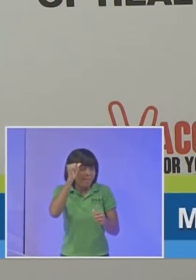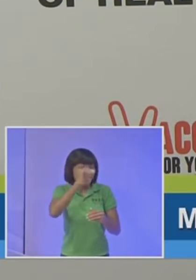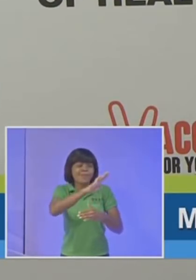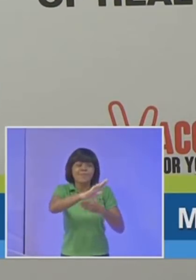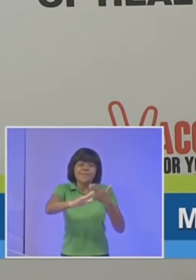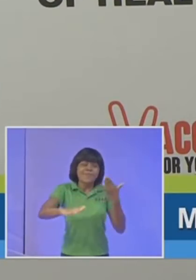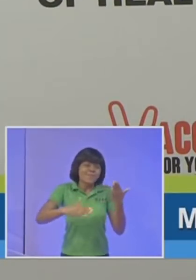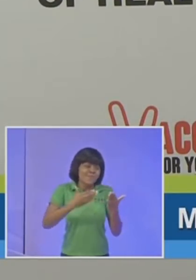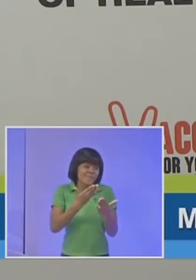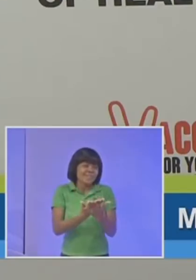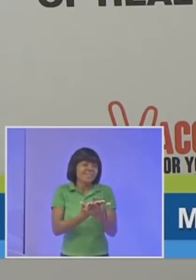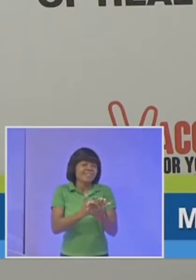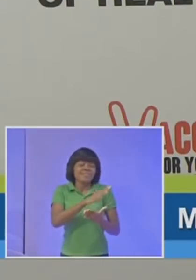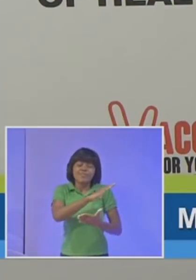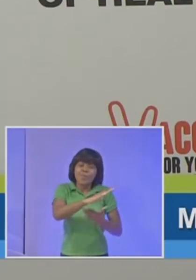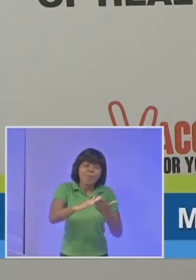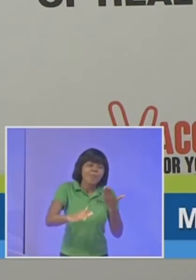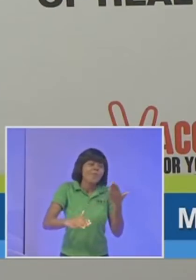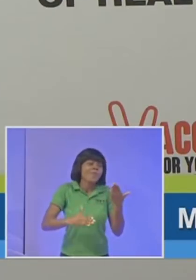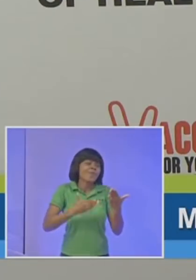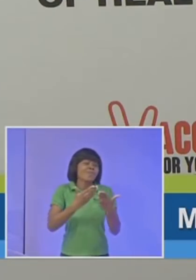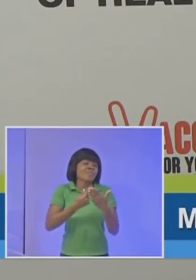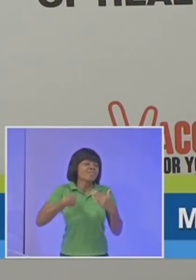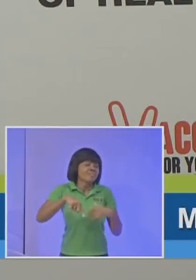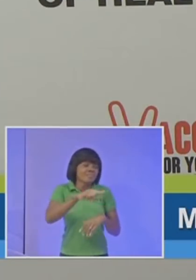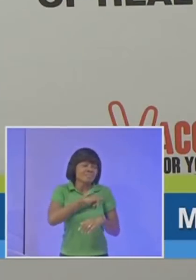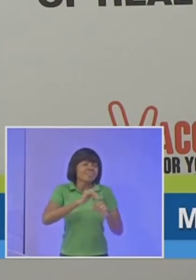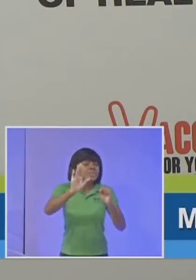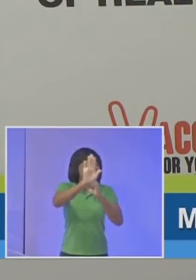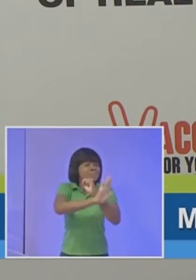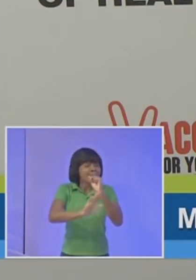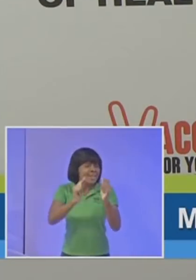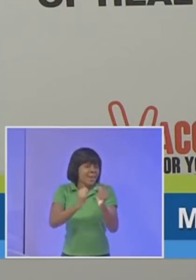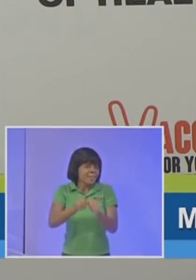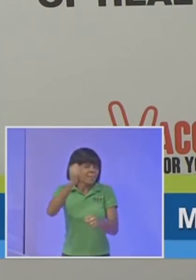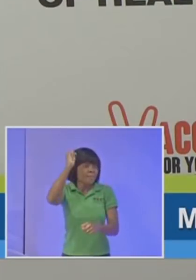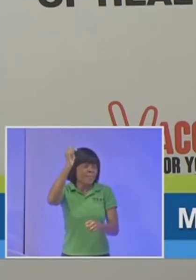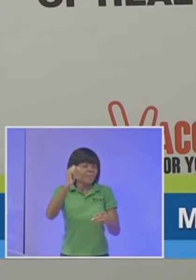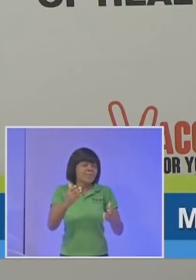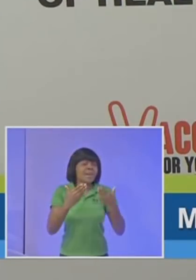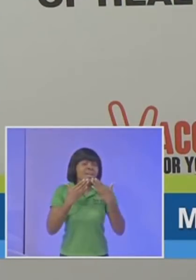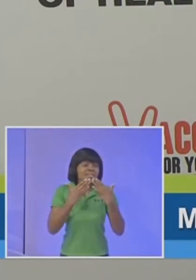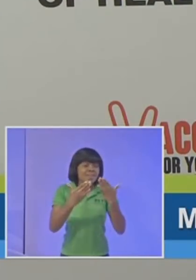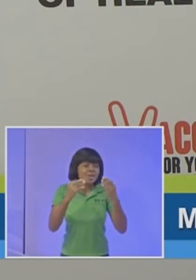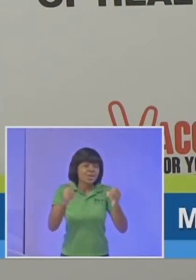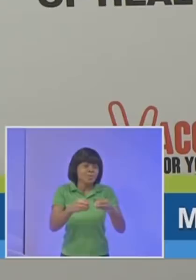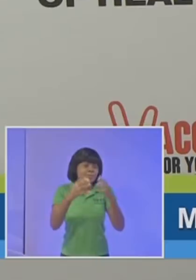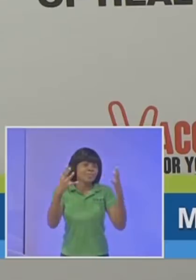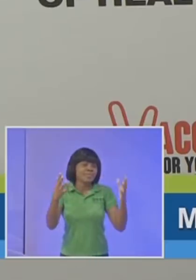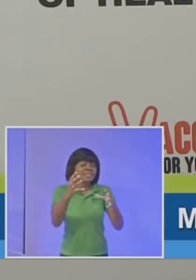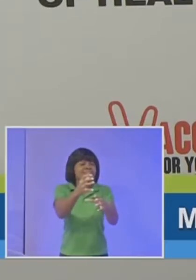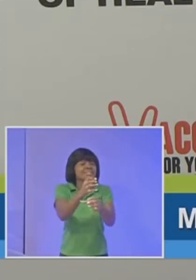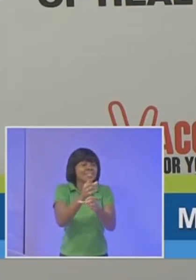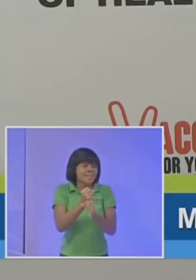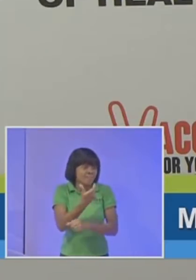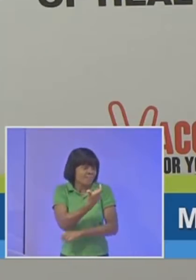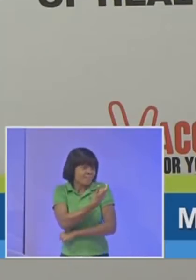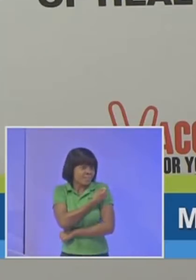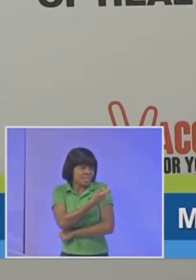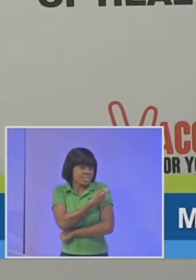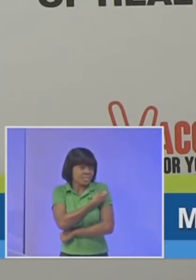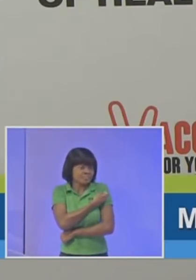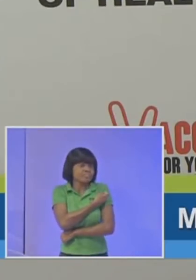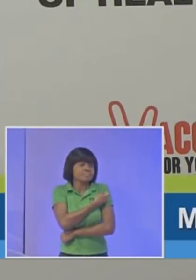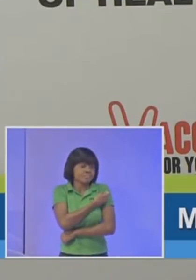role to play in protecting Trinidad and Tobago from COVID-19. Get vaccinated, and please keep playing